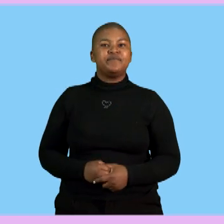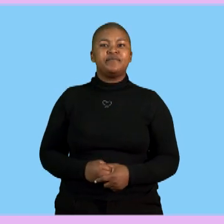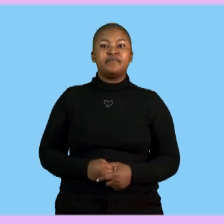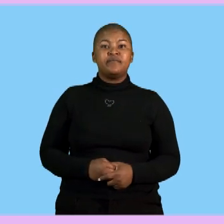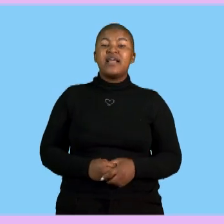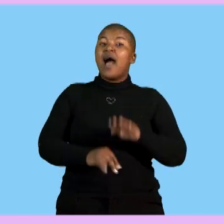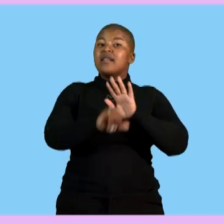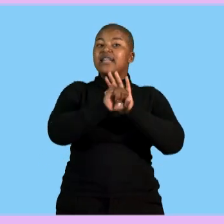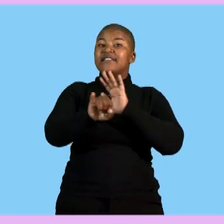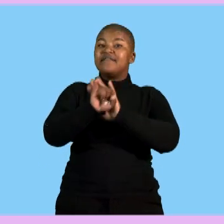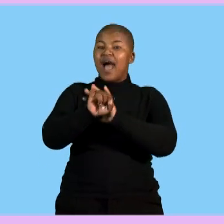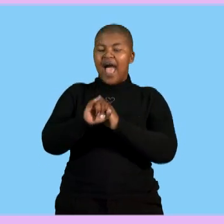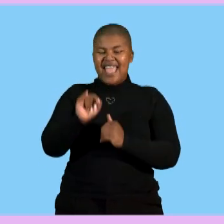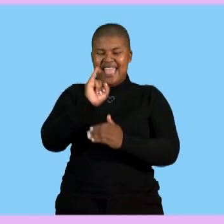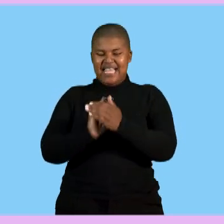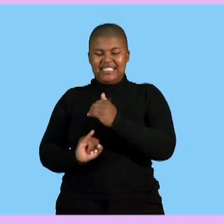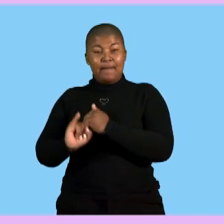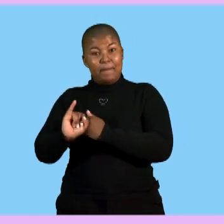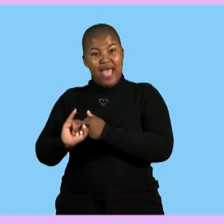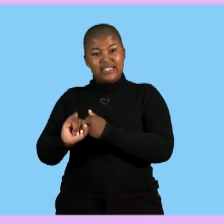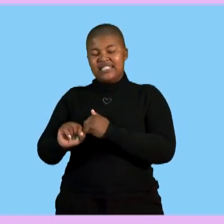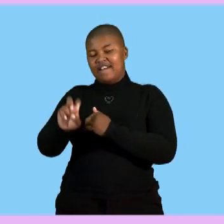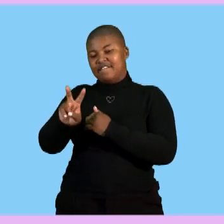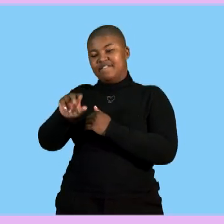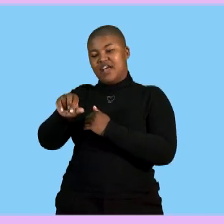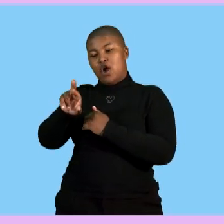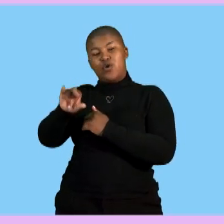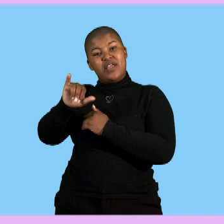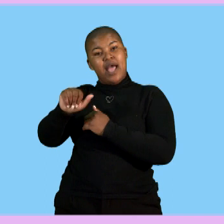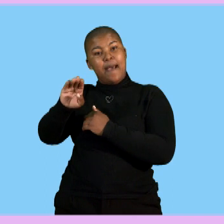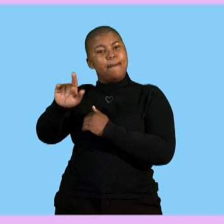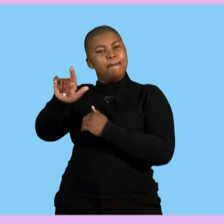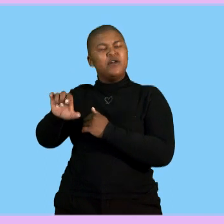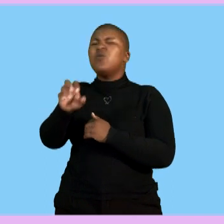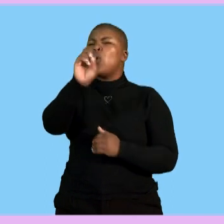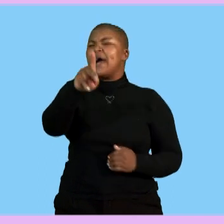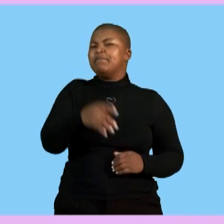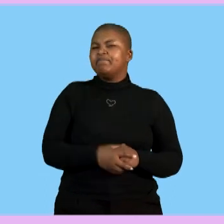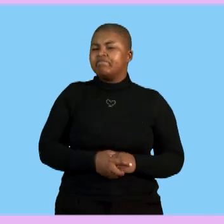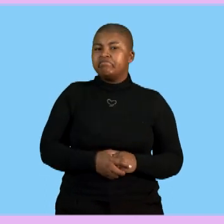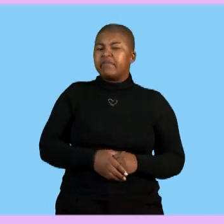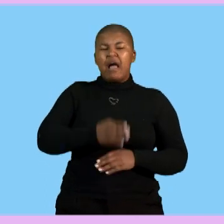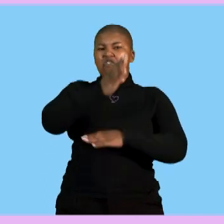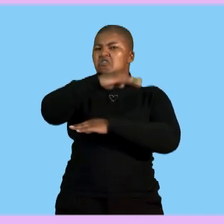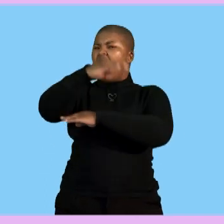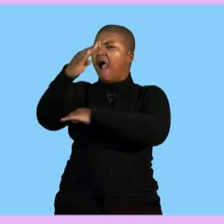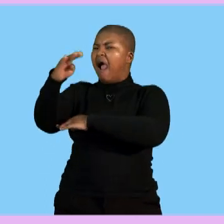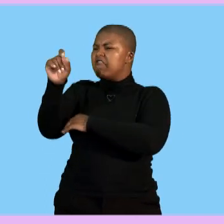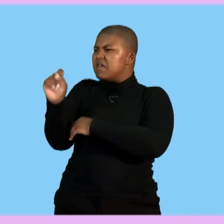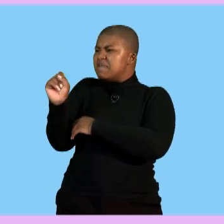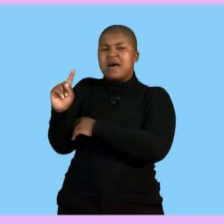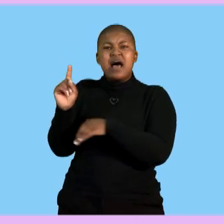Identify the independent variable. Now, what is this graph about? It is about the sales